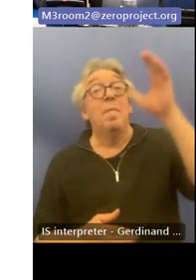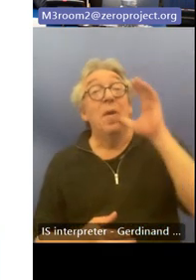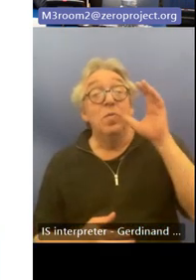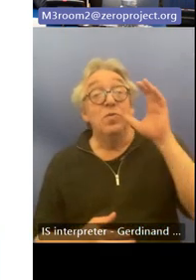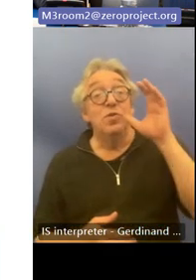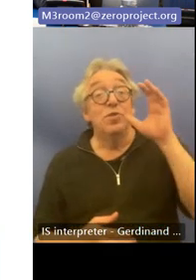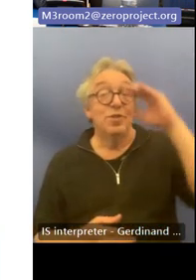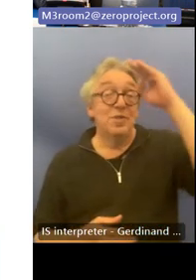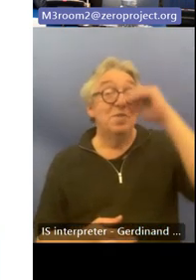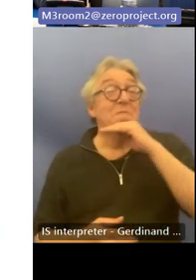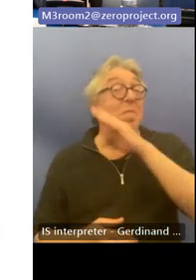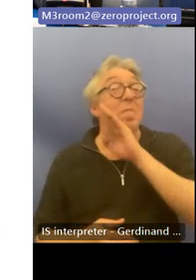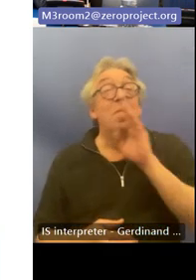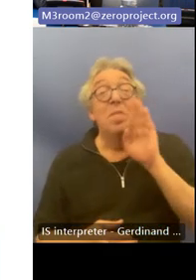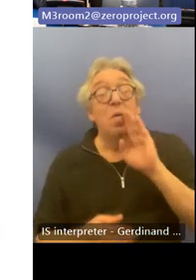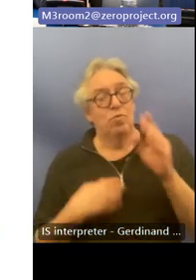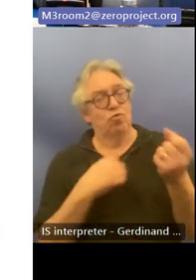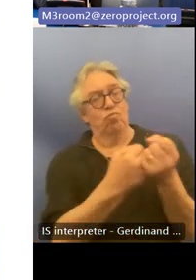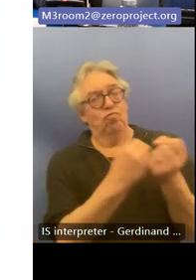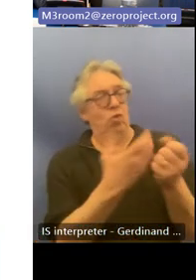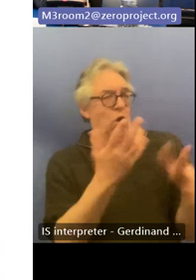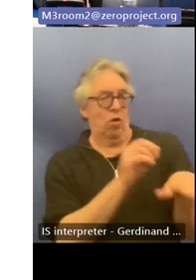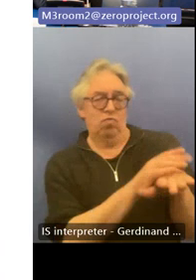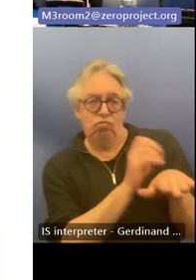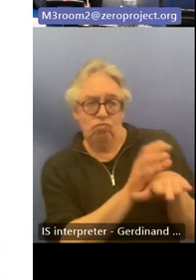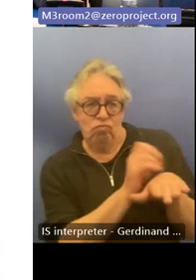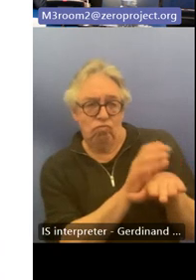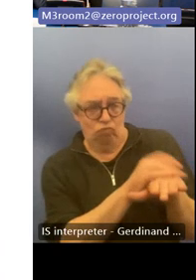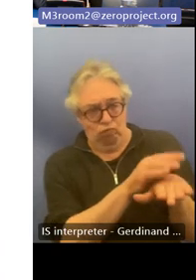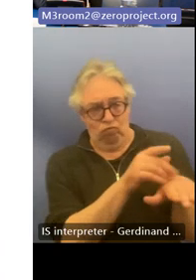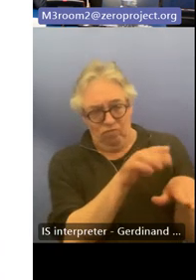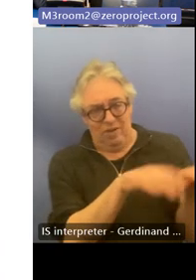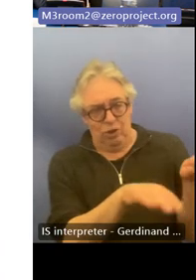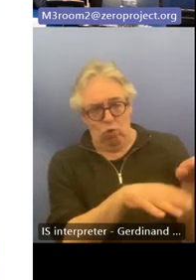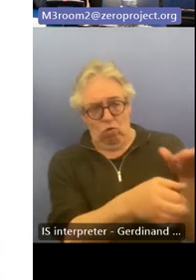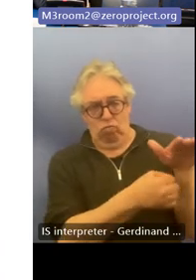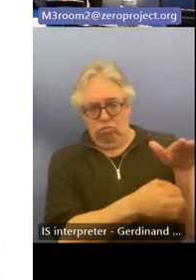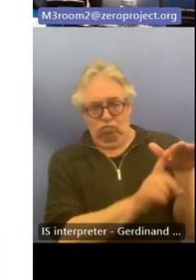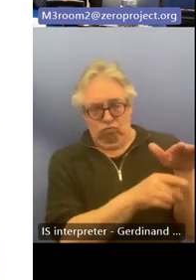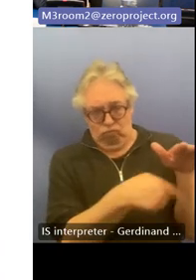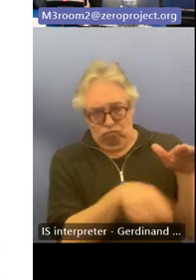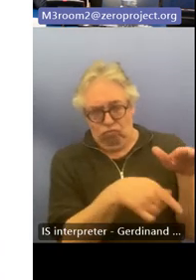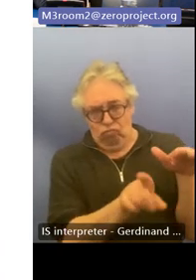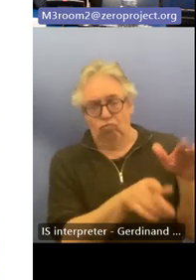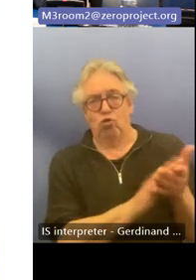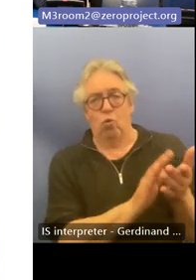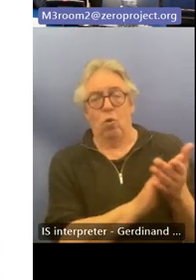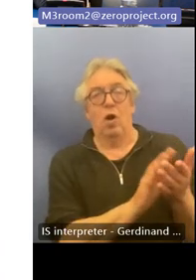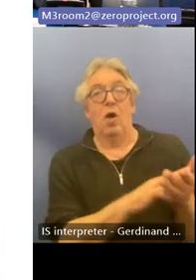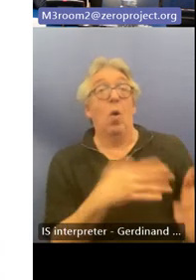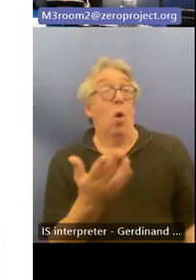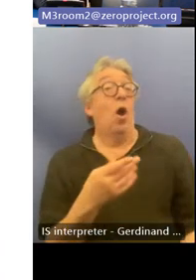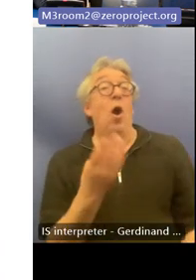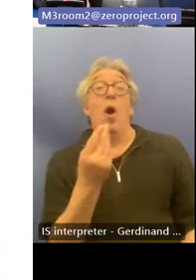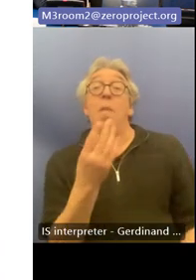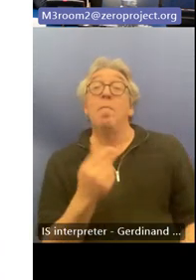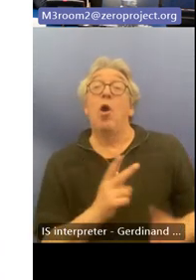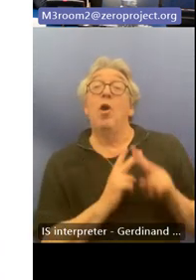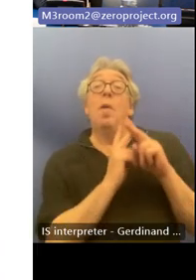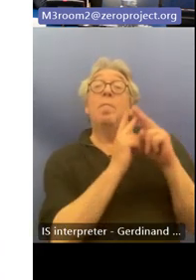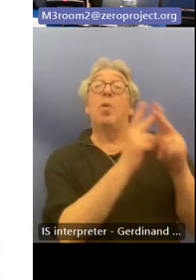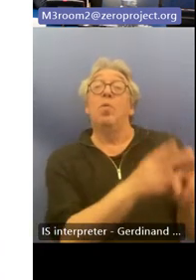their children to go to school by counseling them. Yep. And provide them grant or loan for